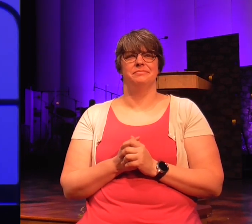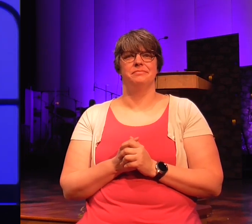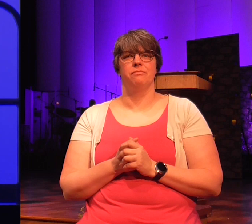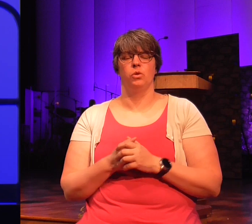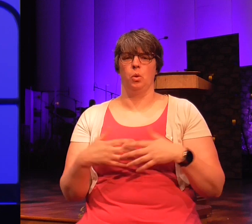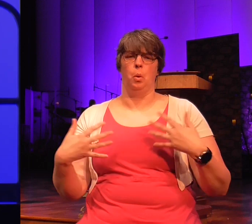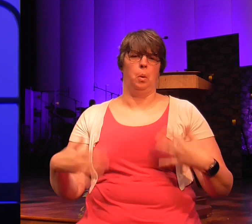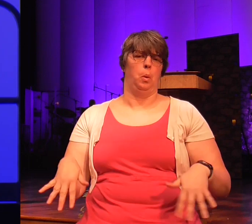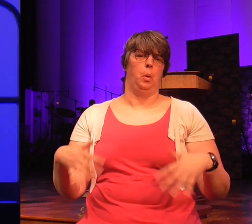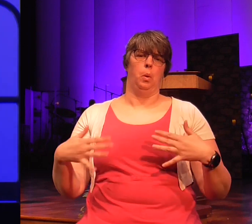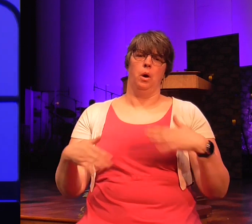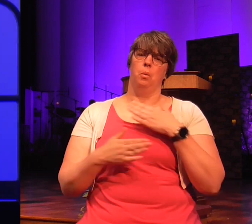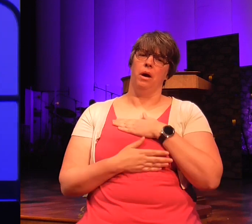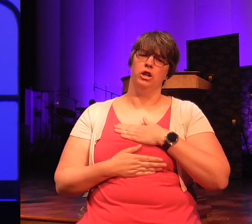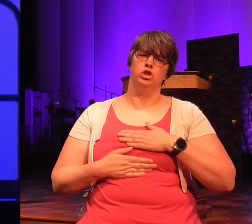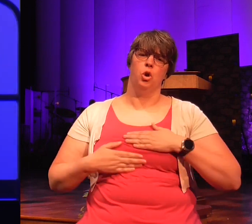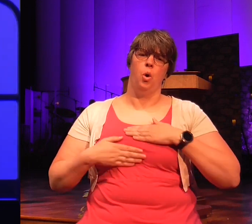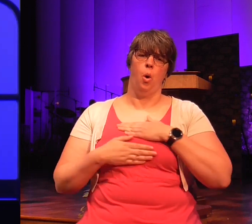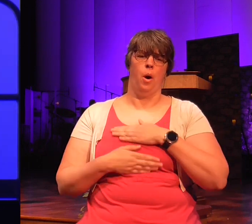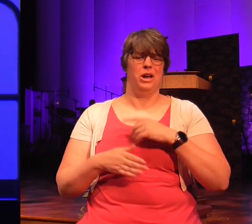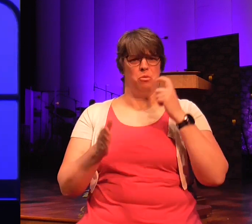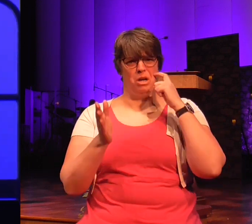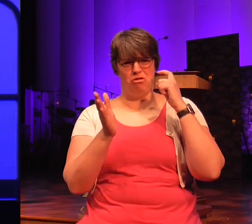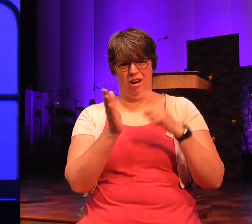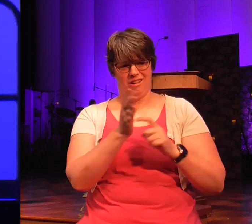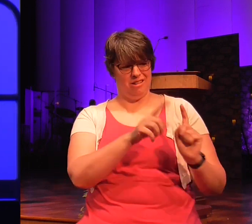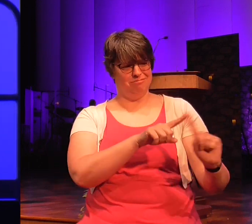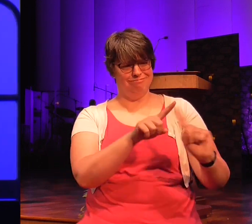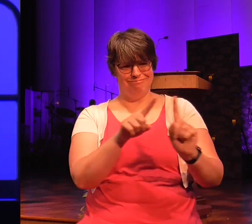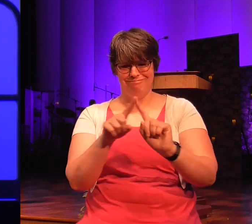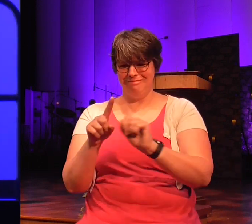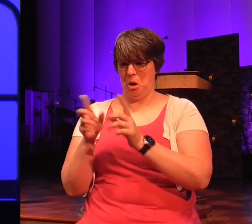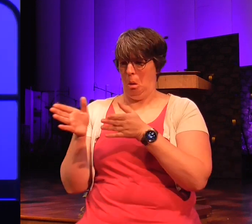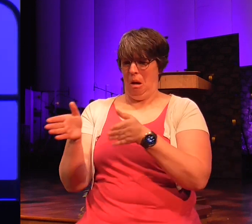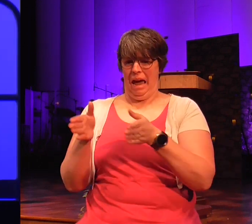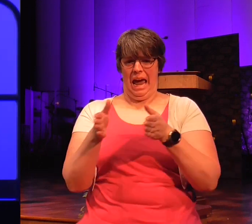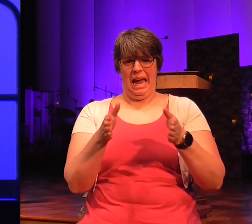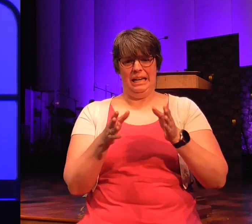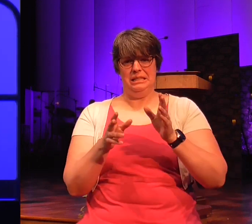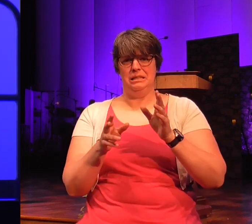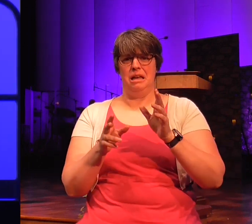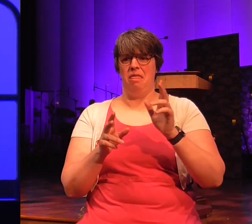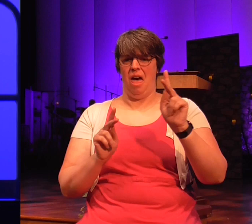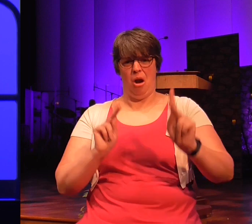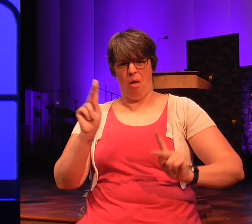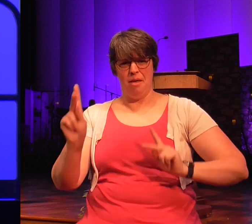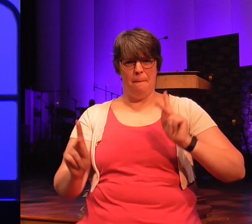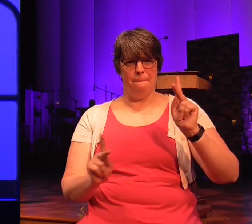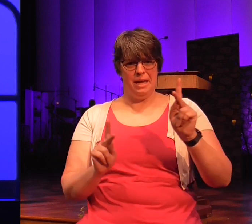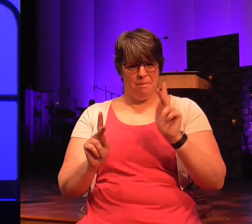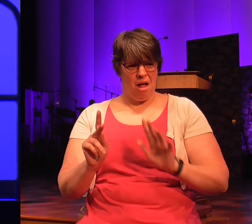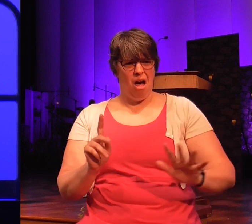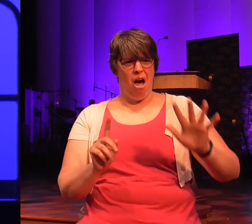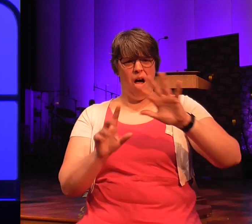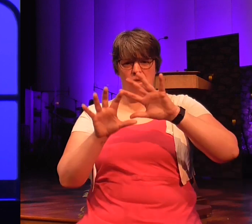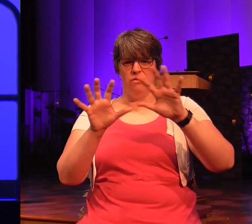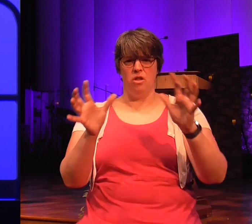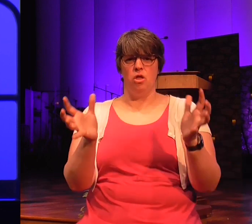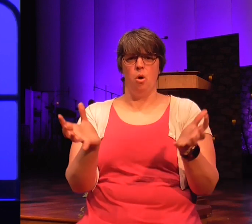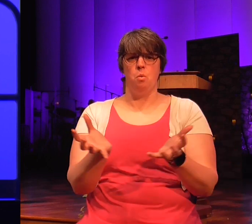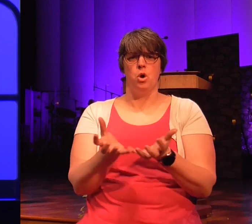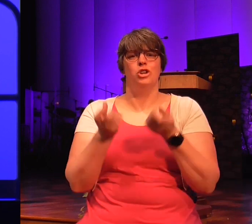And what a joy it is to recognize all of the ways that people around the world celebrate this divinity